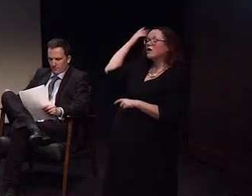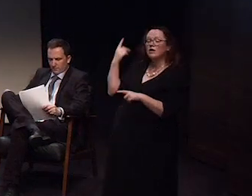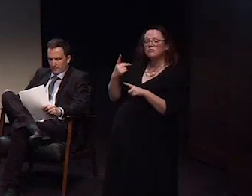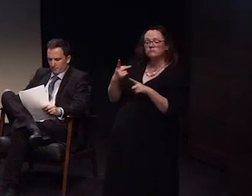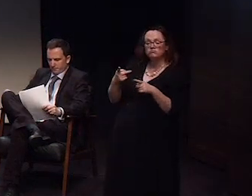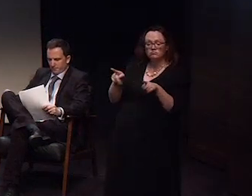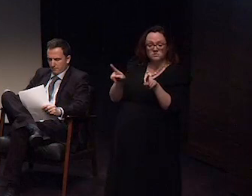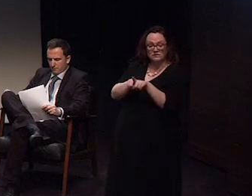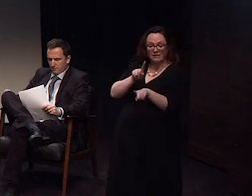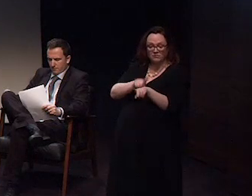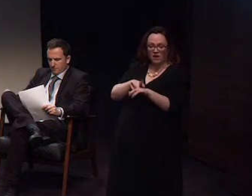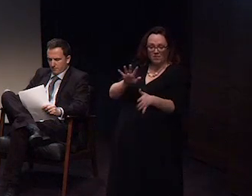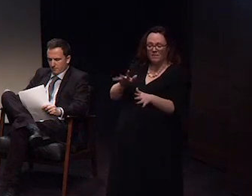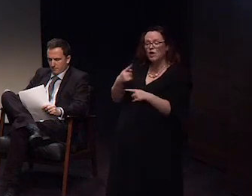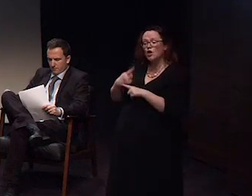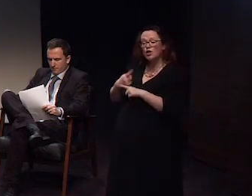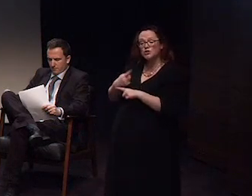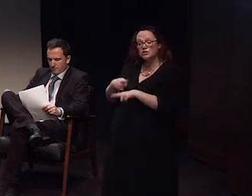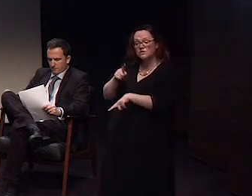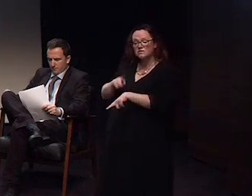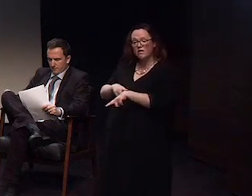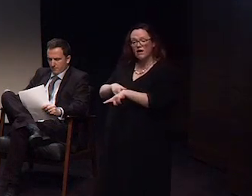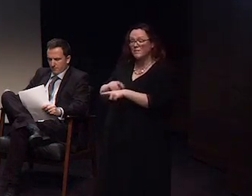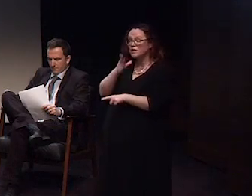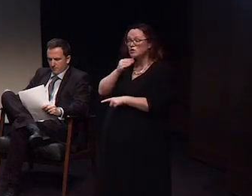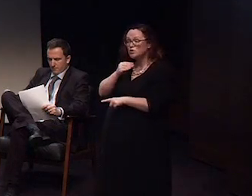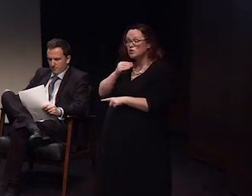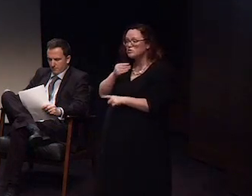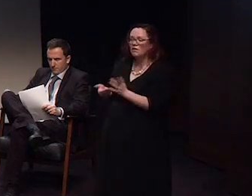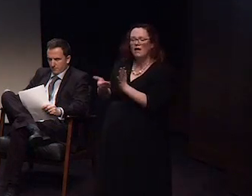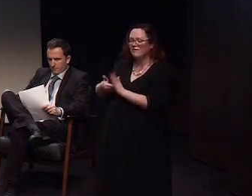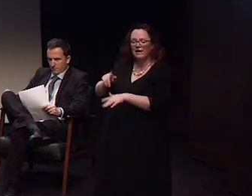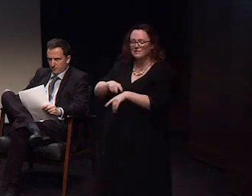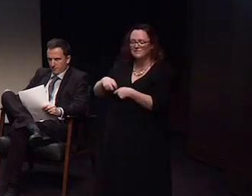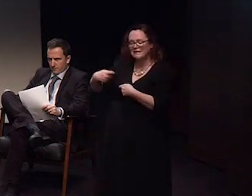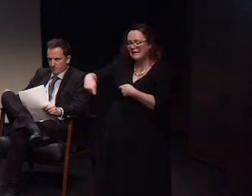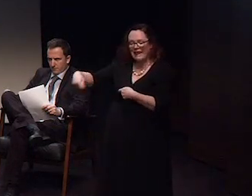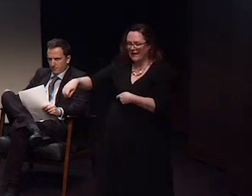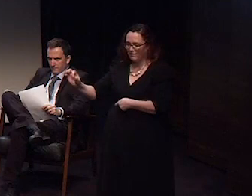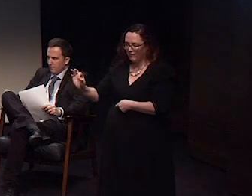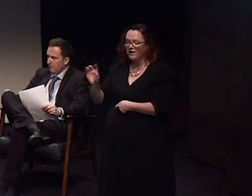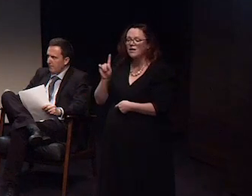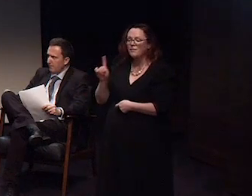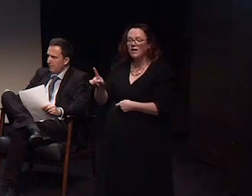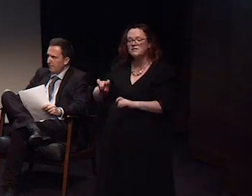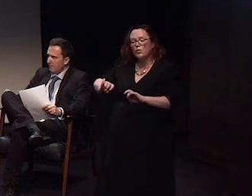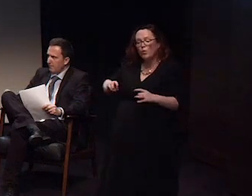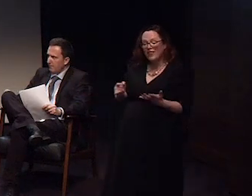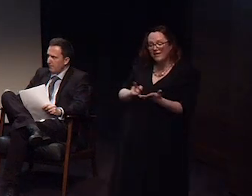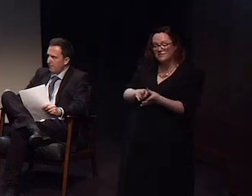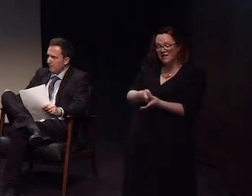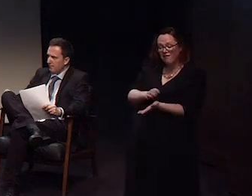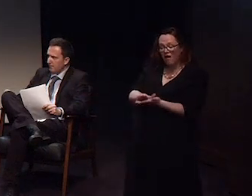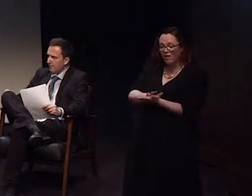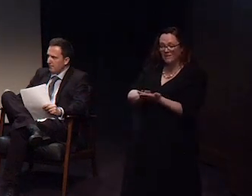or not. But when urgent time is used without SARA, we also